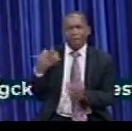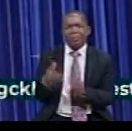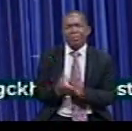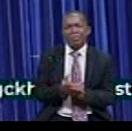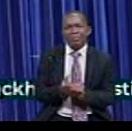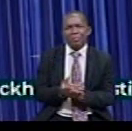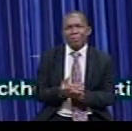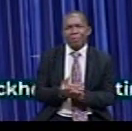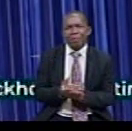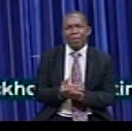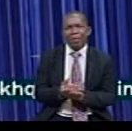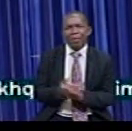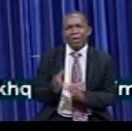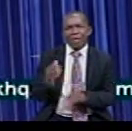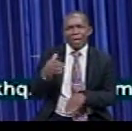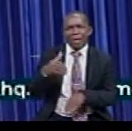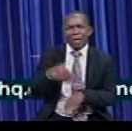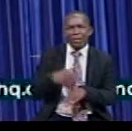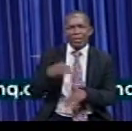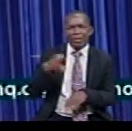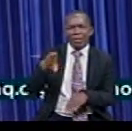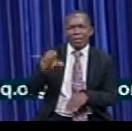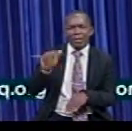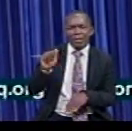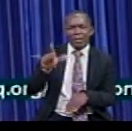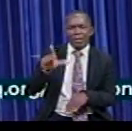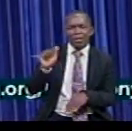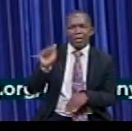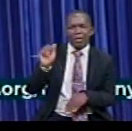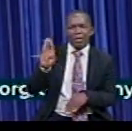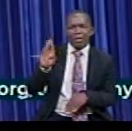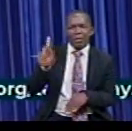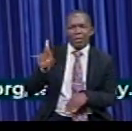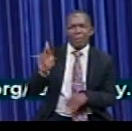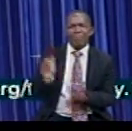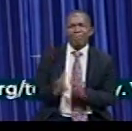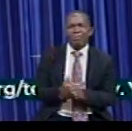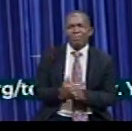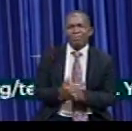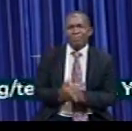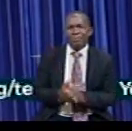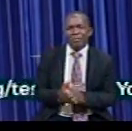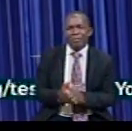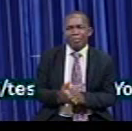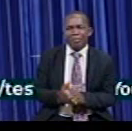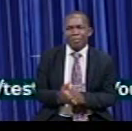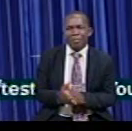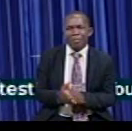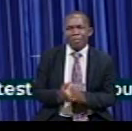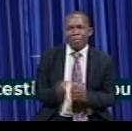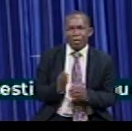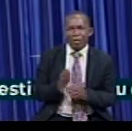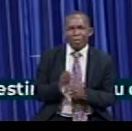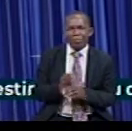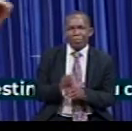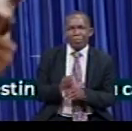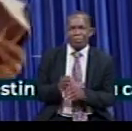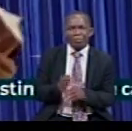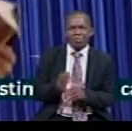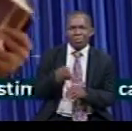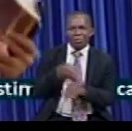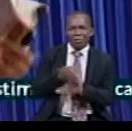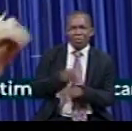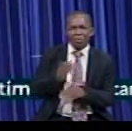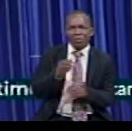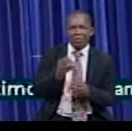Years ago, in Calabar, Eko, in Calabar, that is Cross River State,